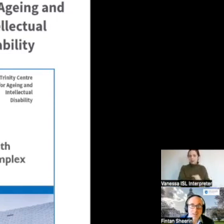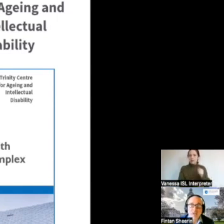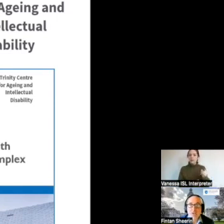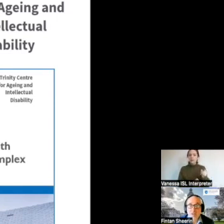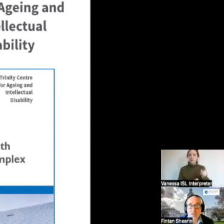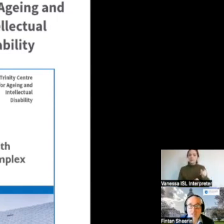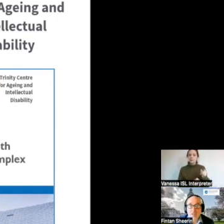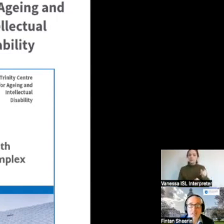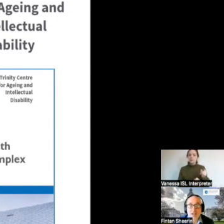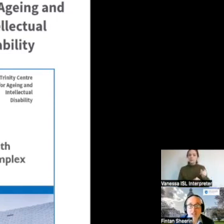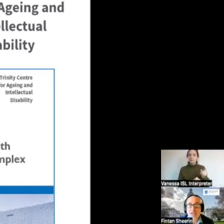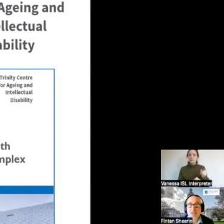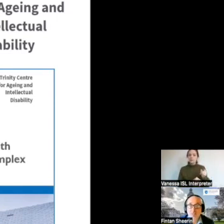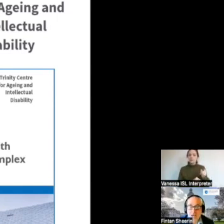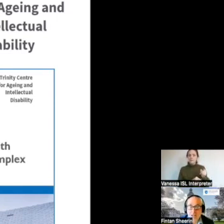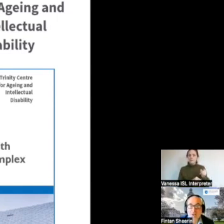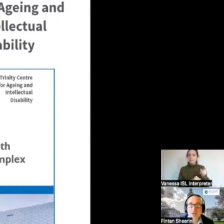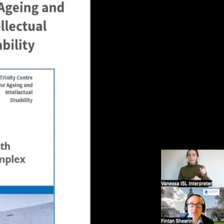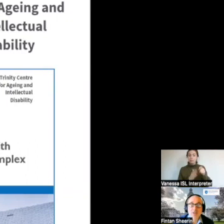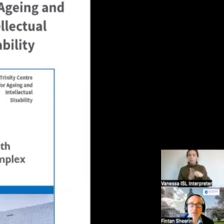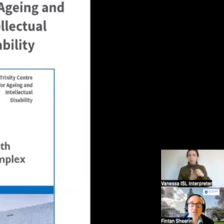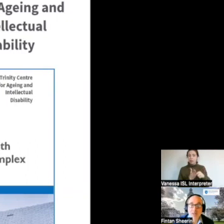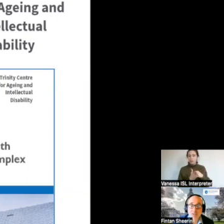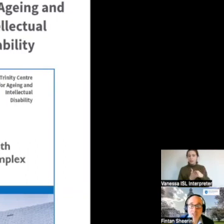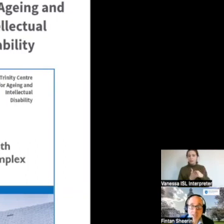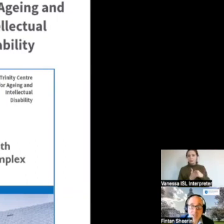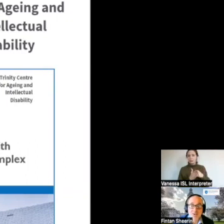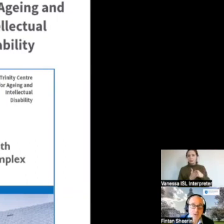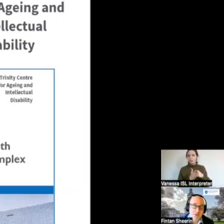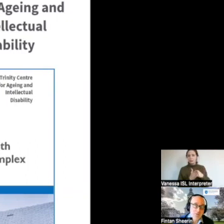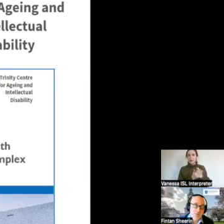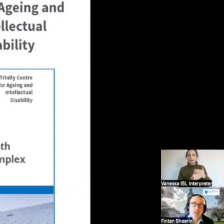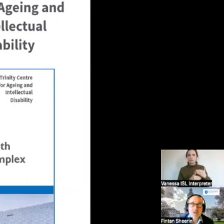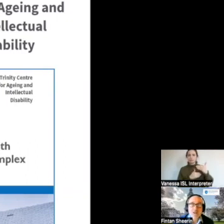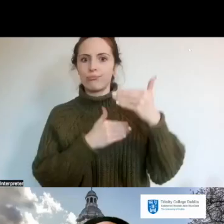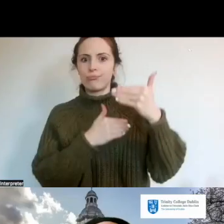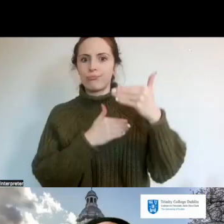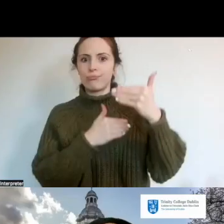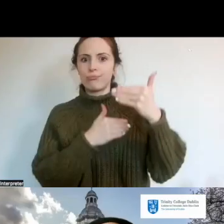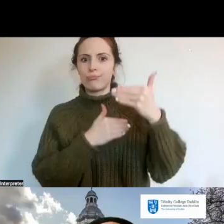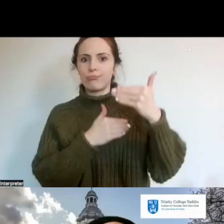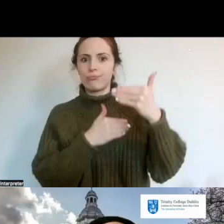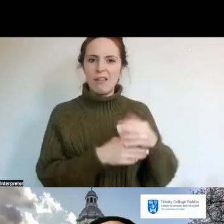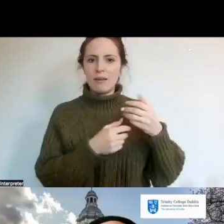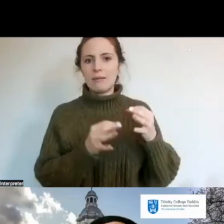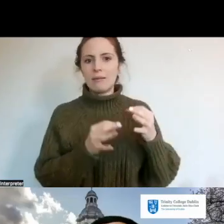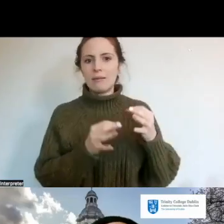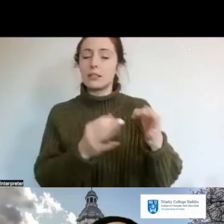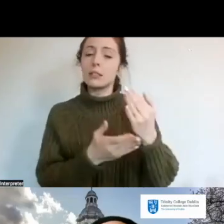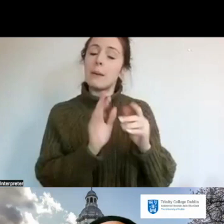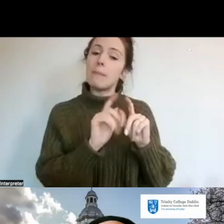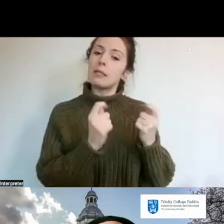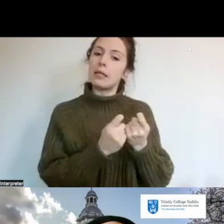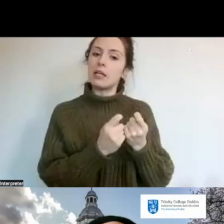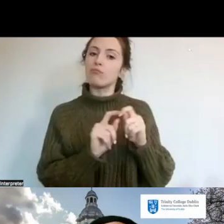the project spanned a longer period of time than was expected due to COVID, there have been some changes on the team during that period,